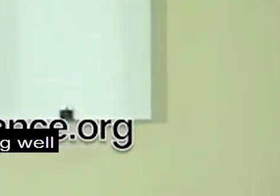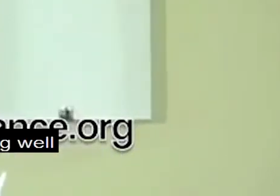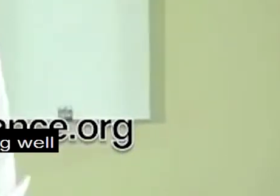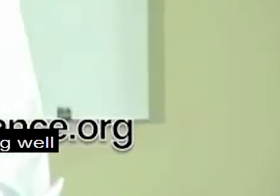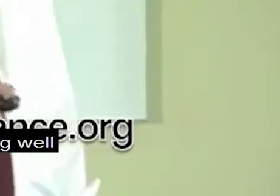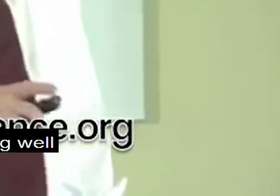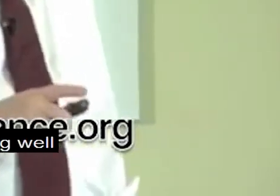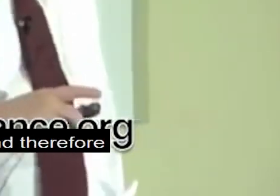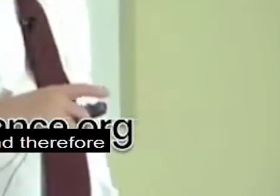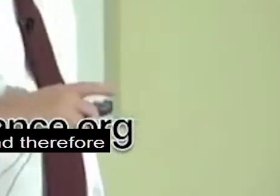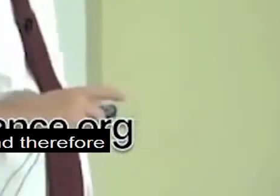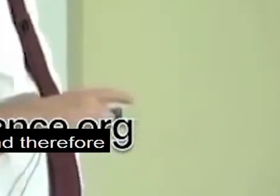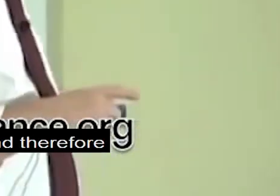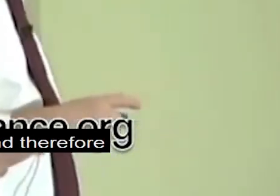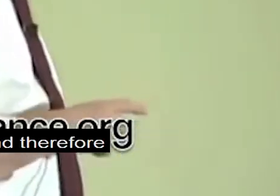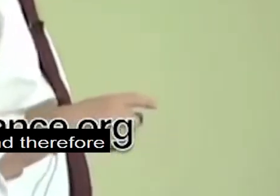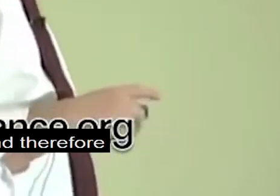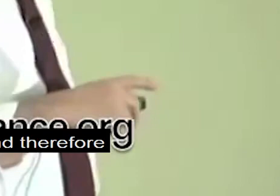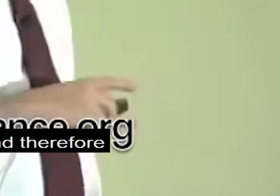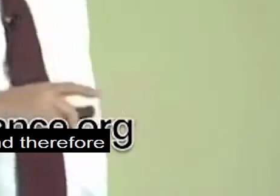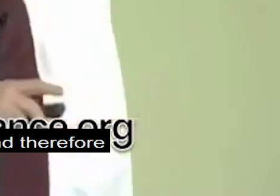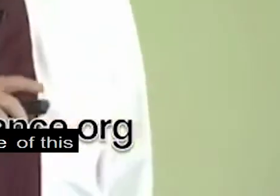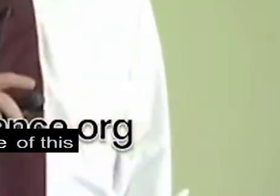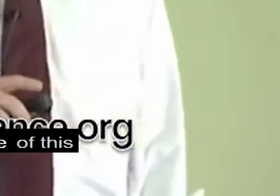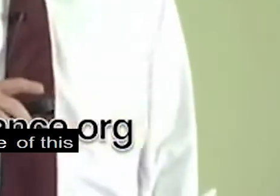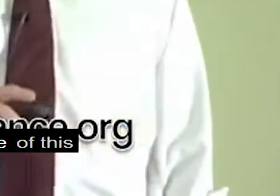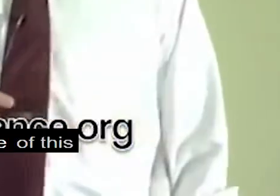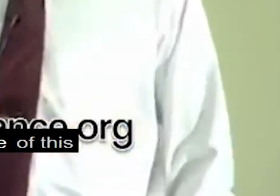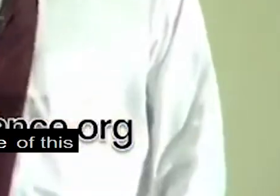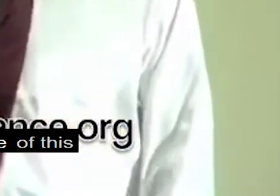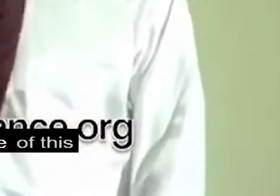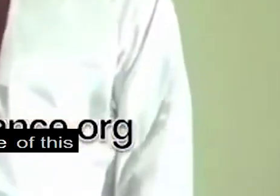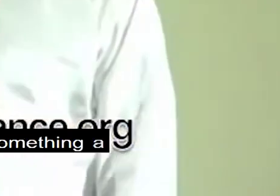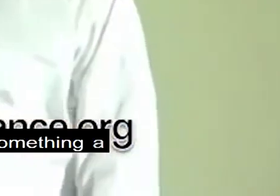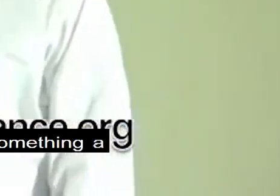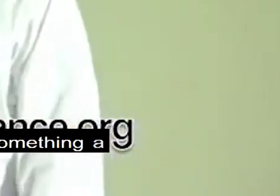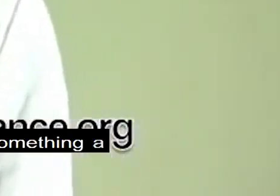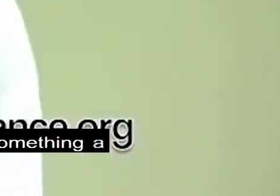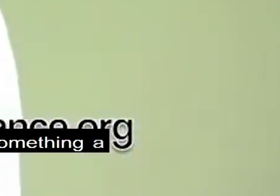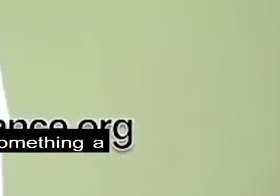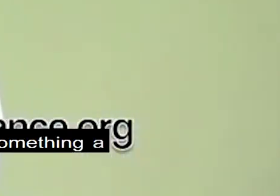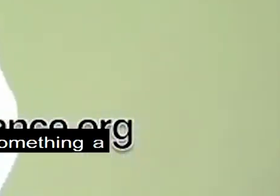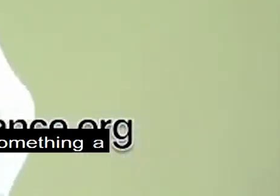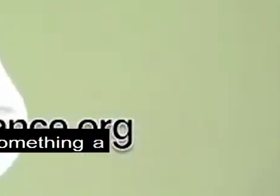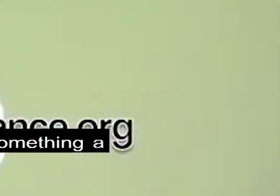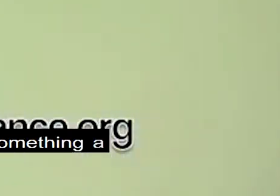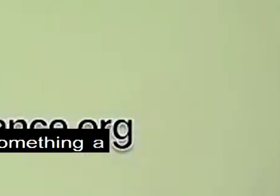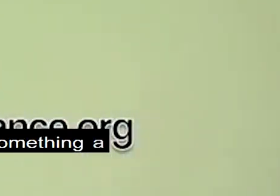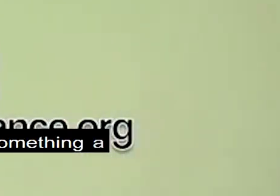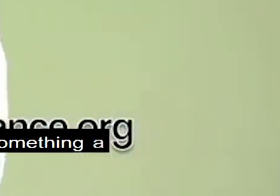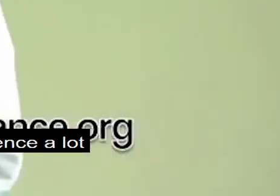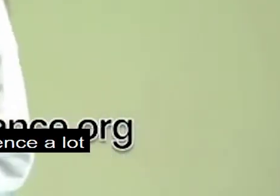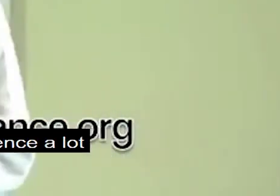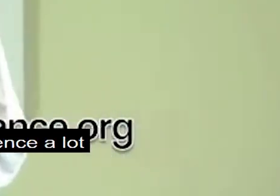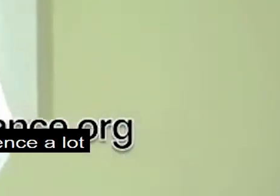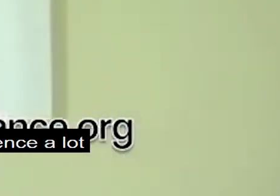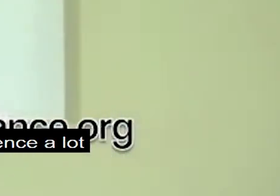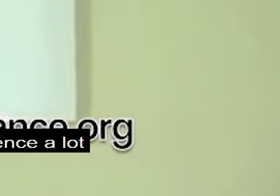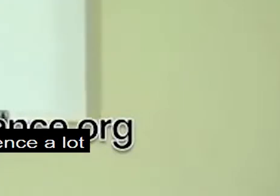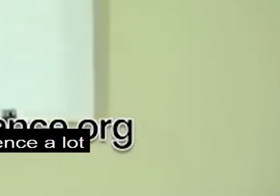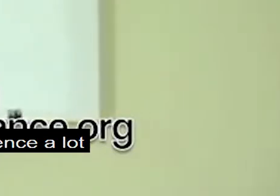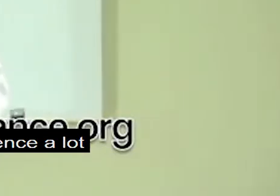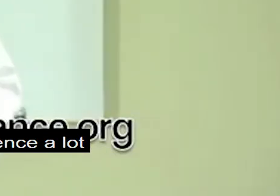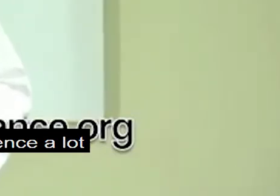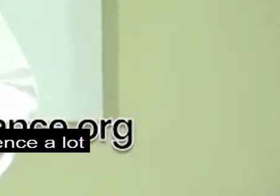thinking a kid isn't doing well because he doesn't wanna, and therefore thinking that your role in the life of this kid is to make him wanna, to something a